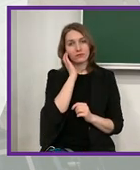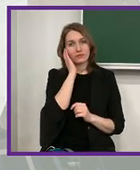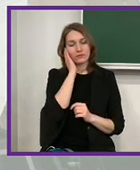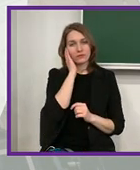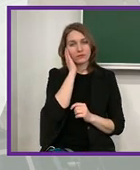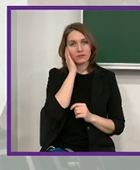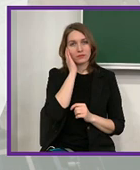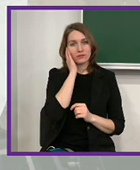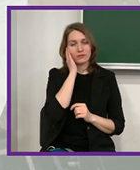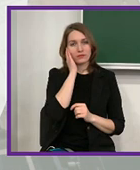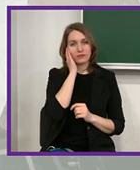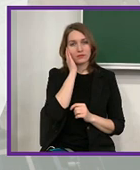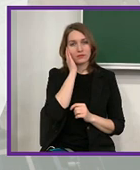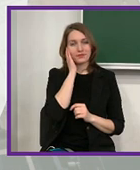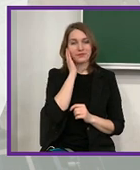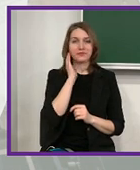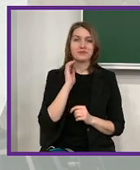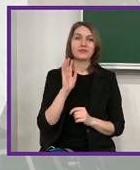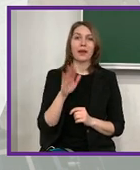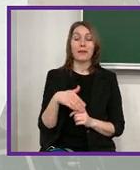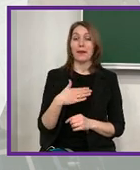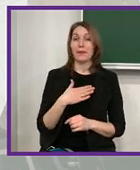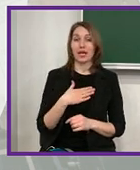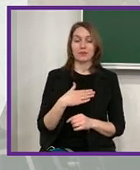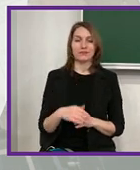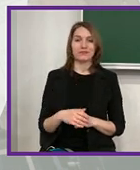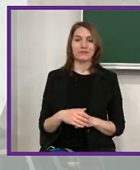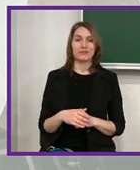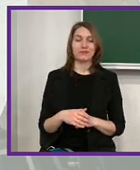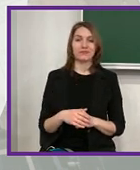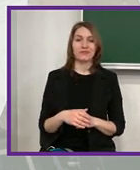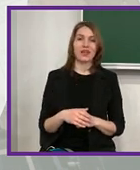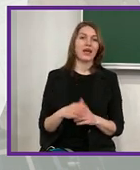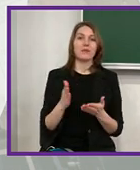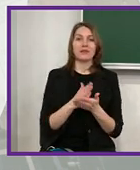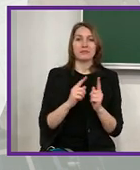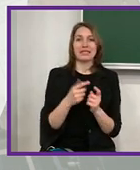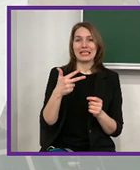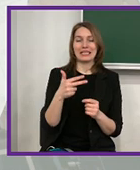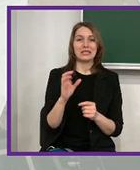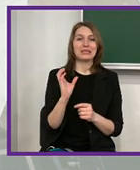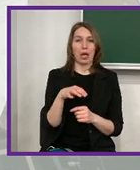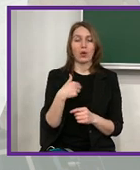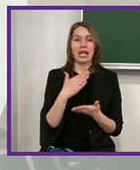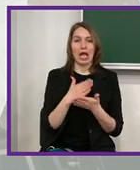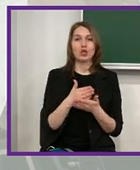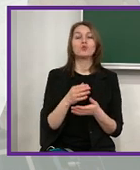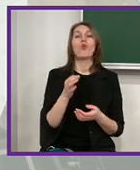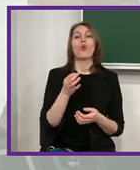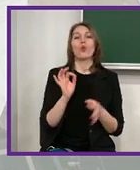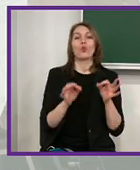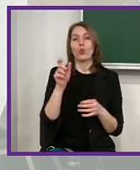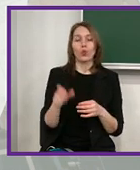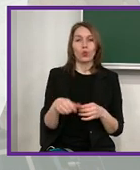Who I am, in 30 seconds or less. I'm a lawyer by background and training. I spent 20 years or more